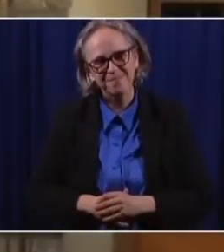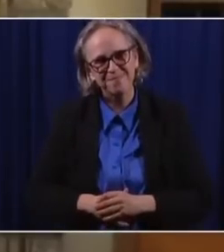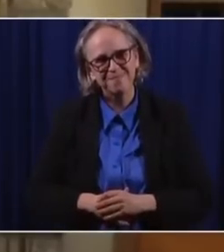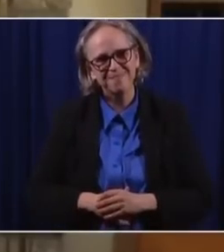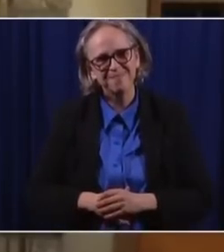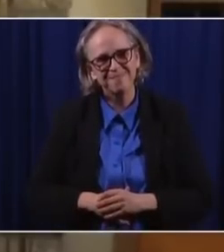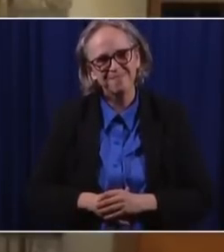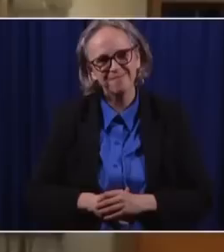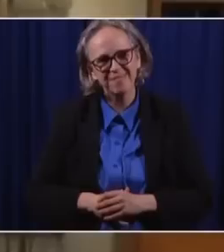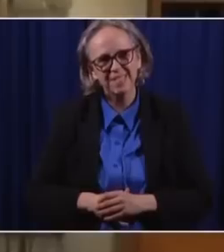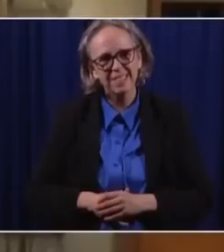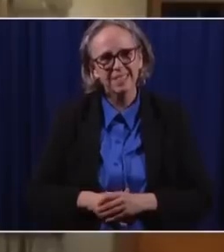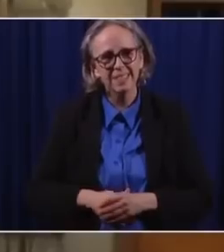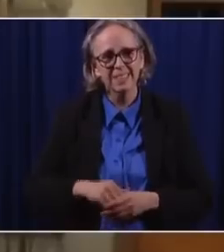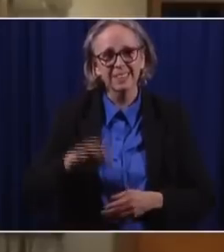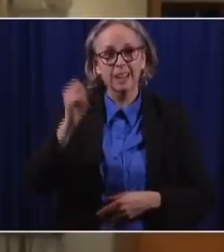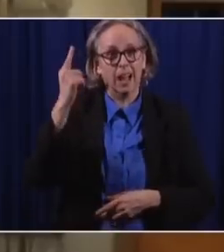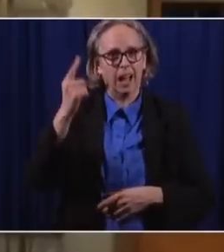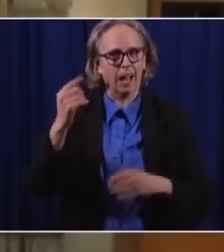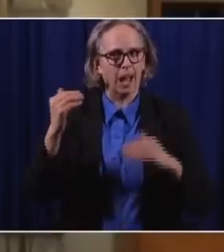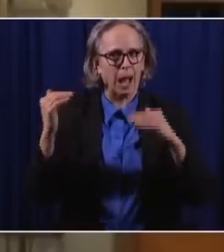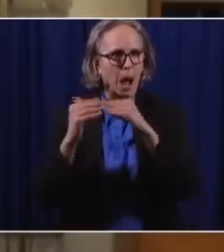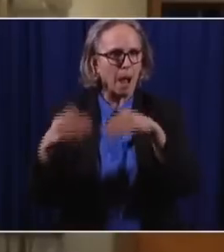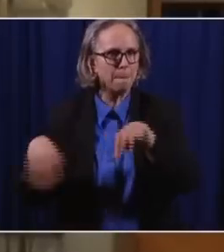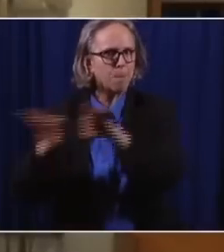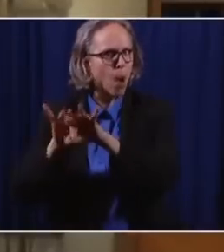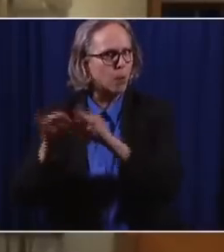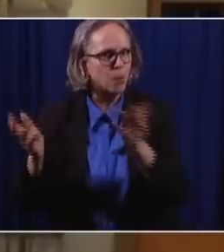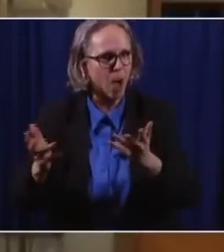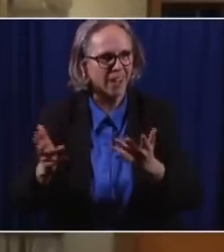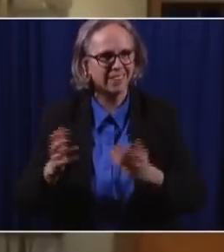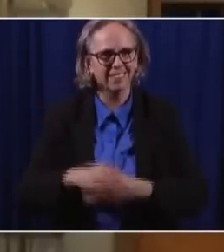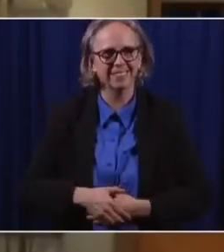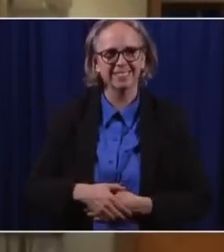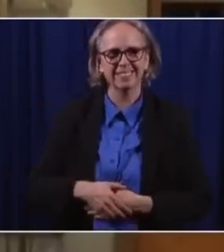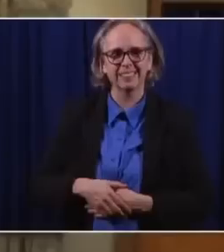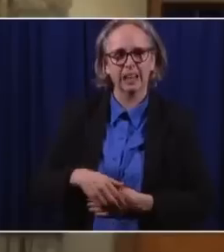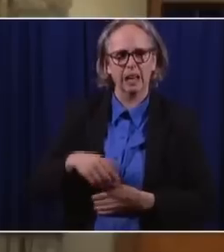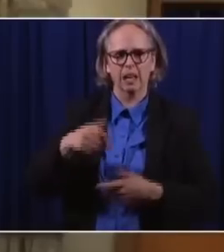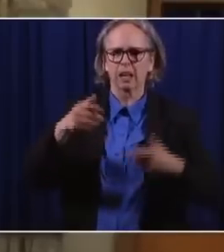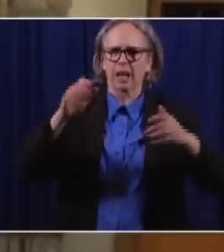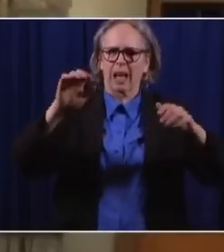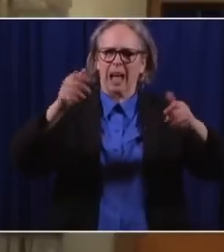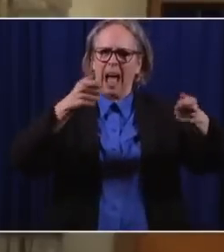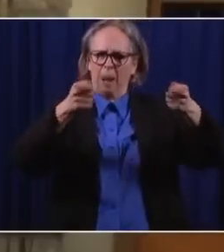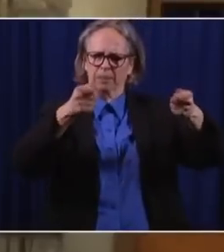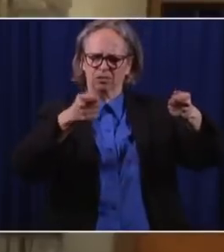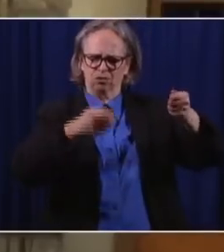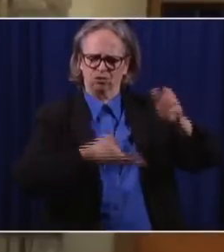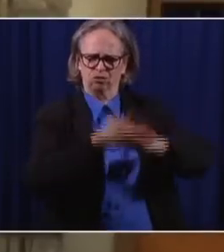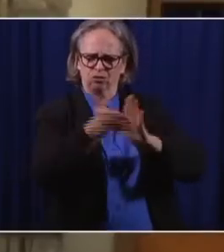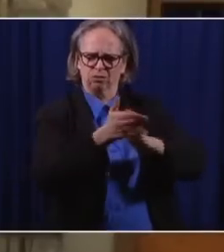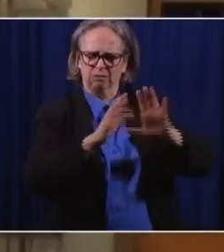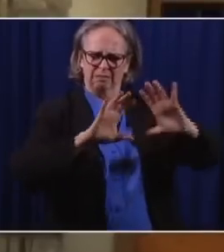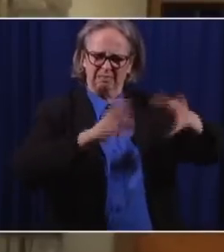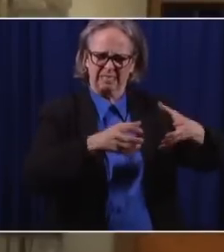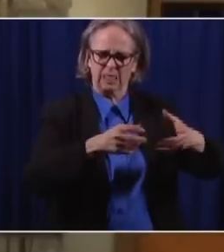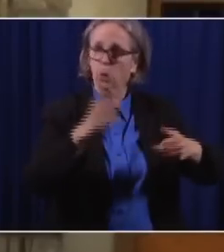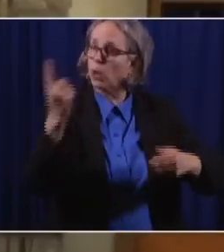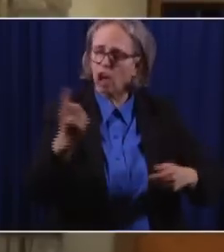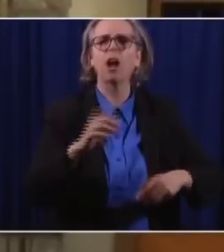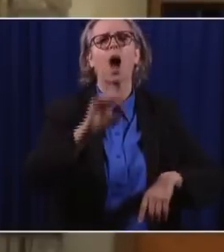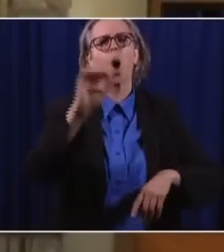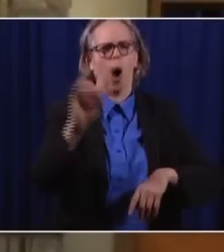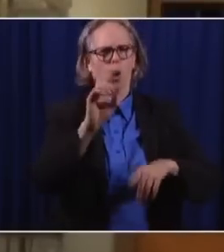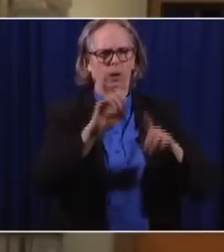important is the administration and management of the Department of Health. And so I'm also very pleased to